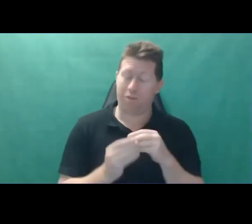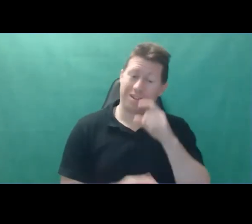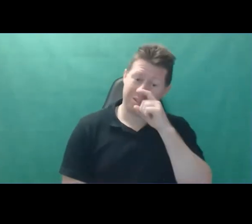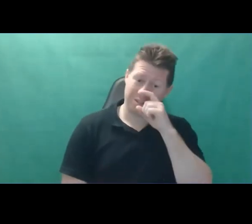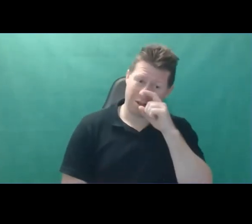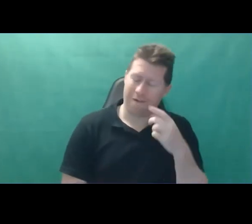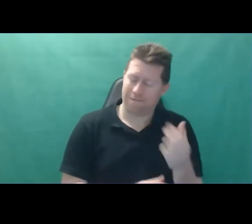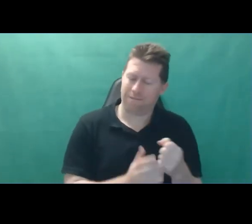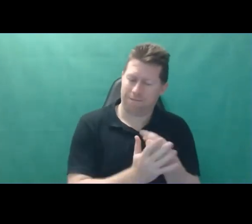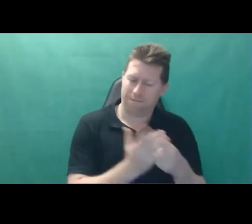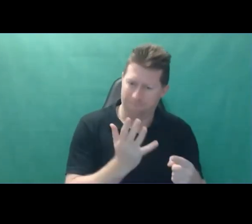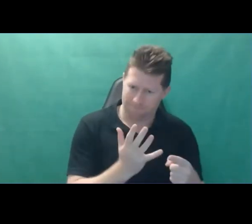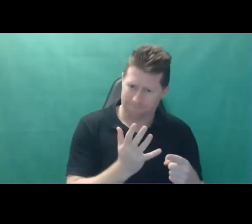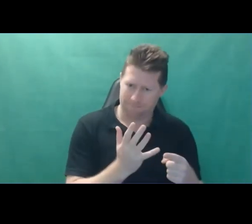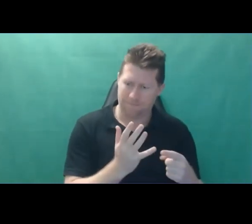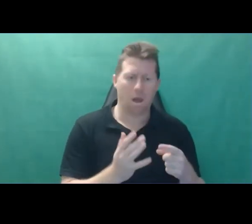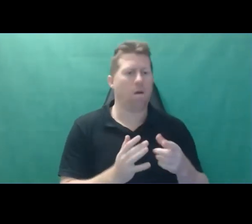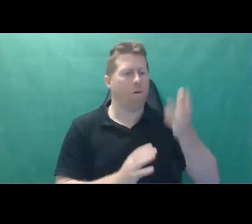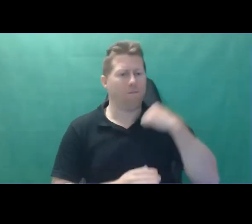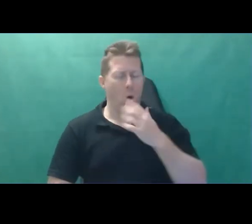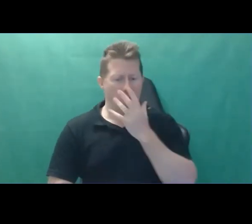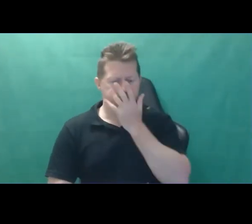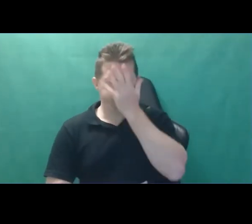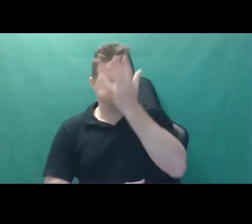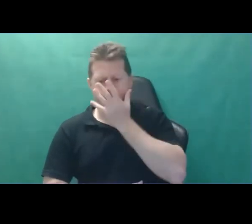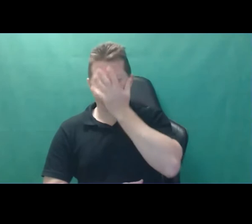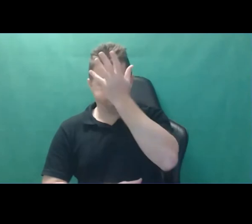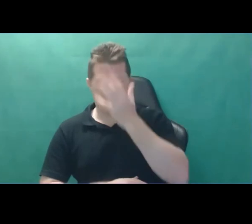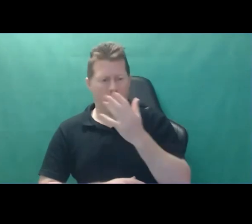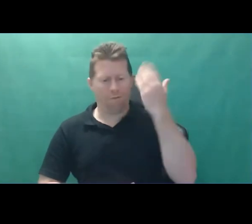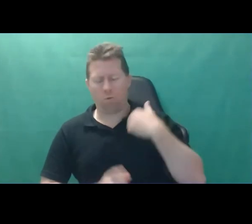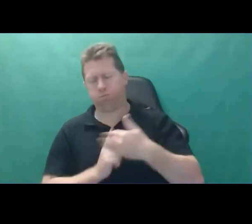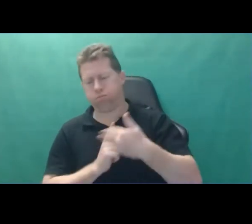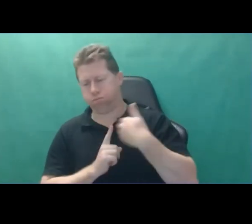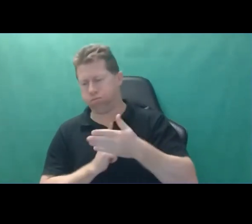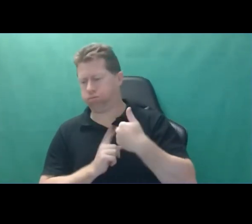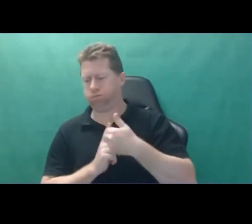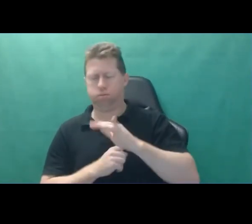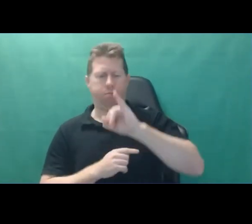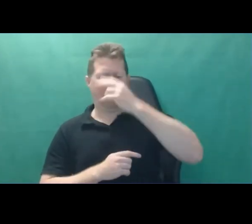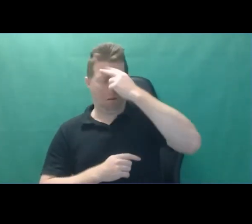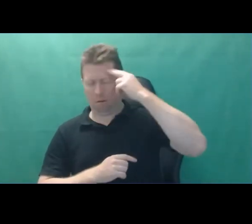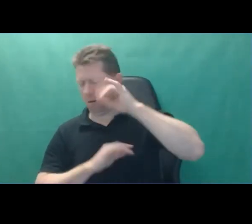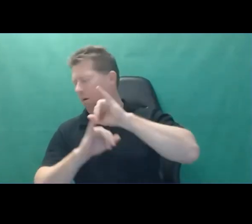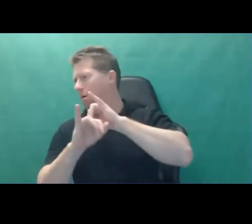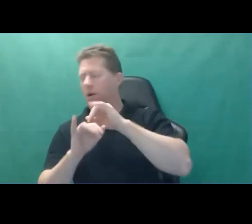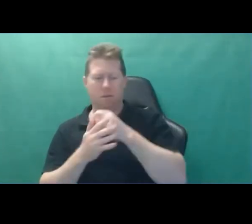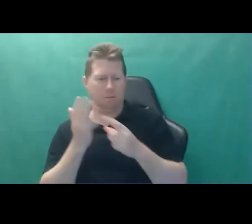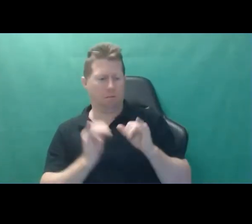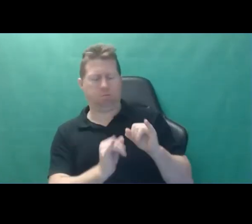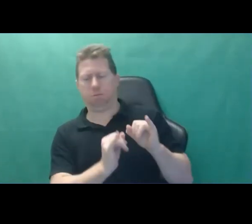and that was a source of shame. The bullying and the stigma from others taught me that disability was a bad thing.